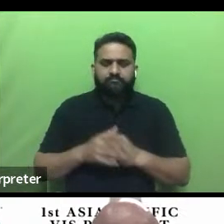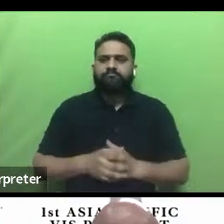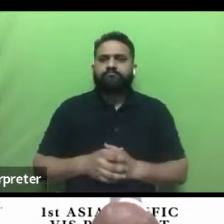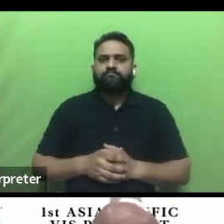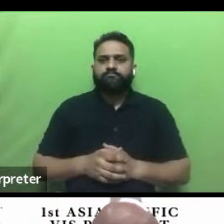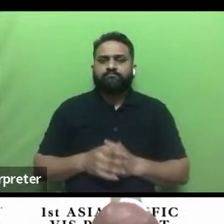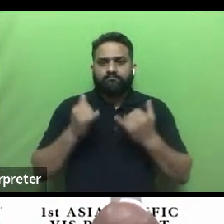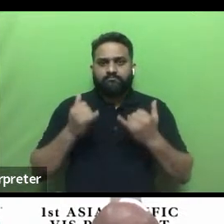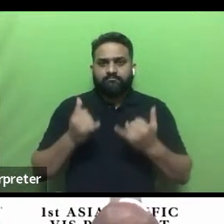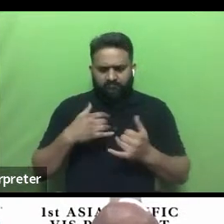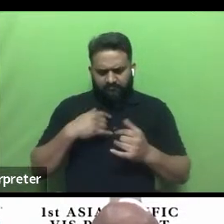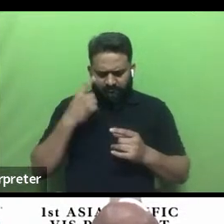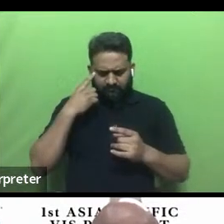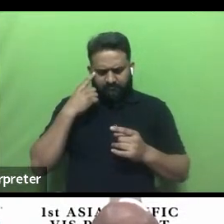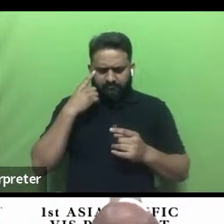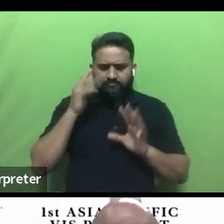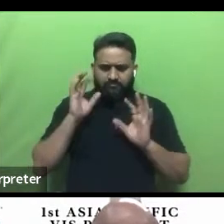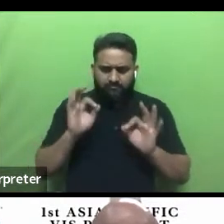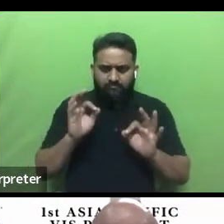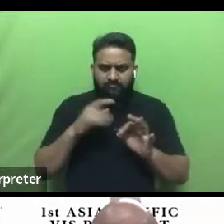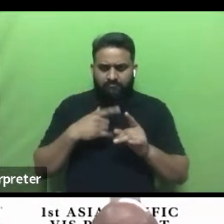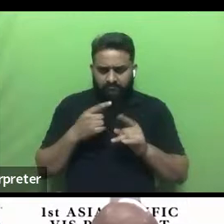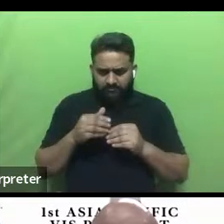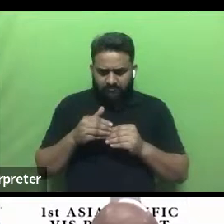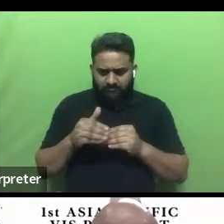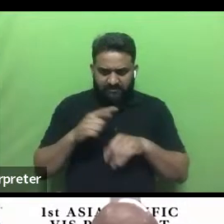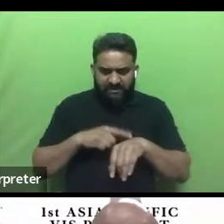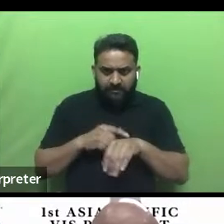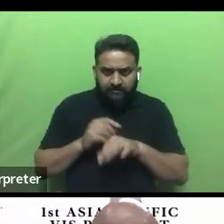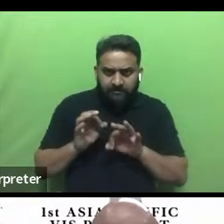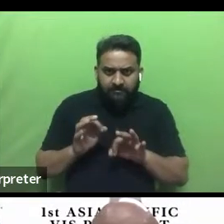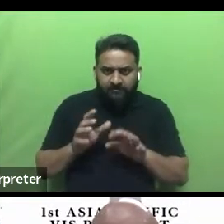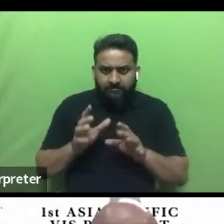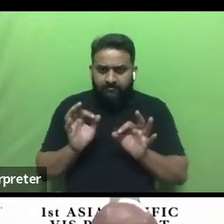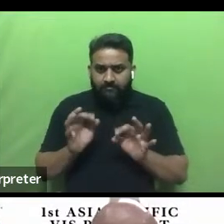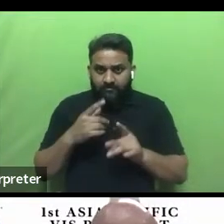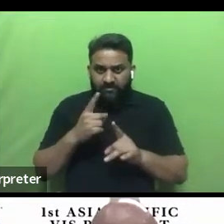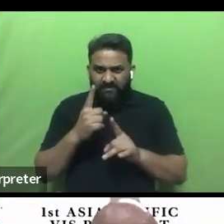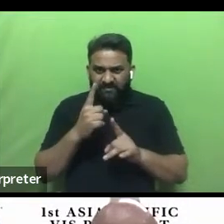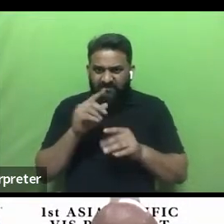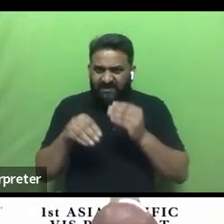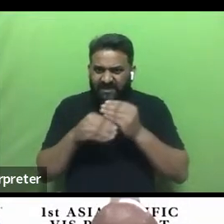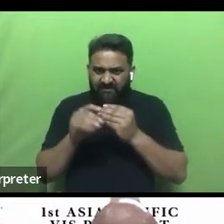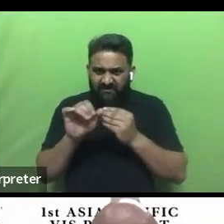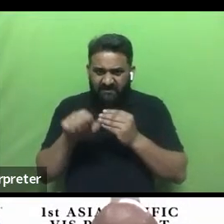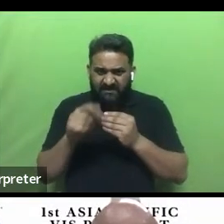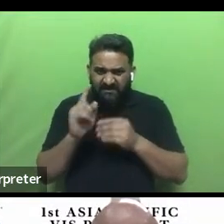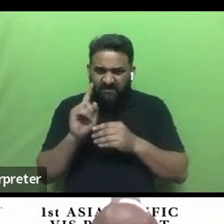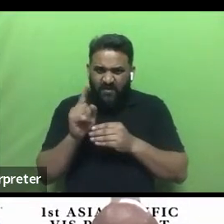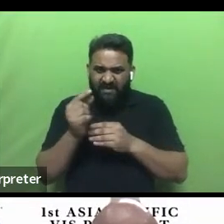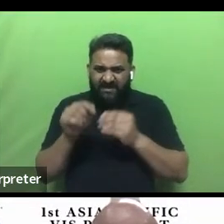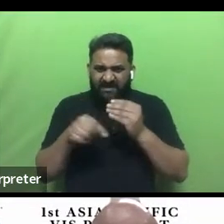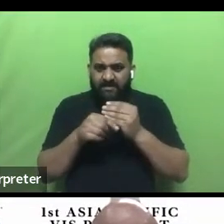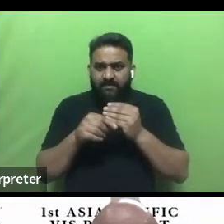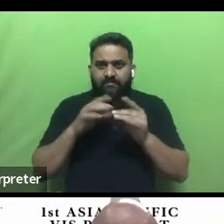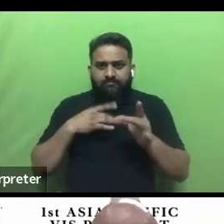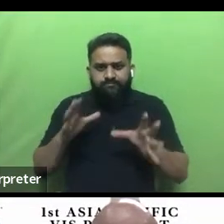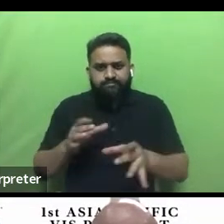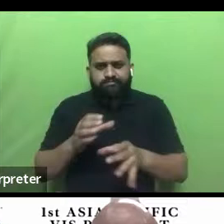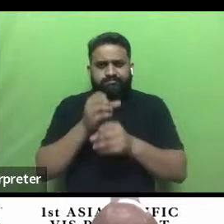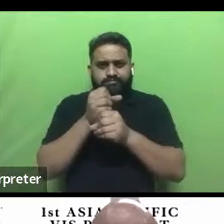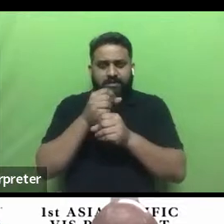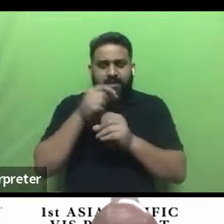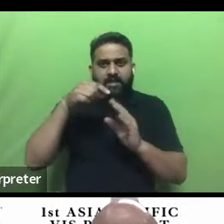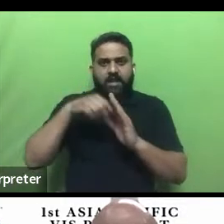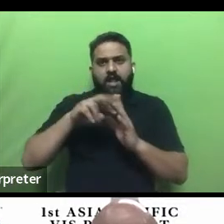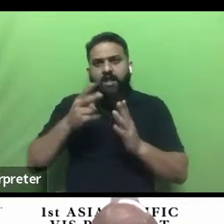conscious that I am running close to the end of my time. May I have one additional minute to briefly make my